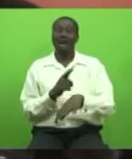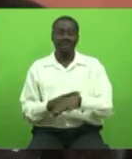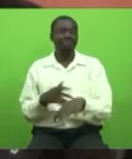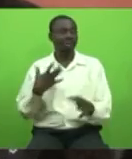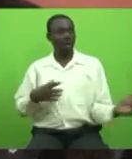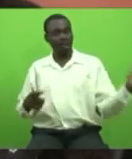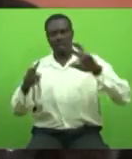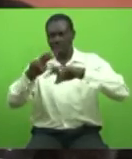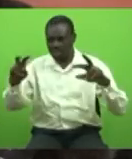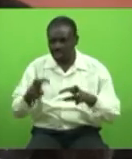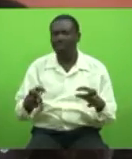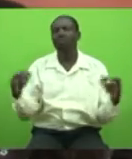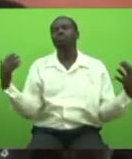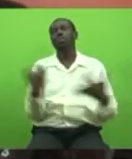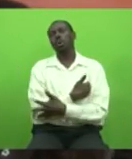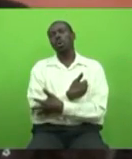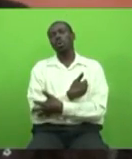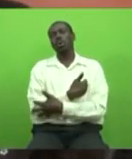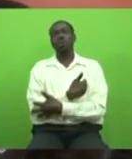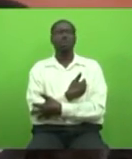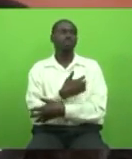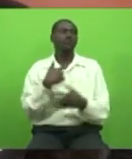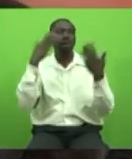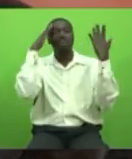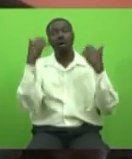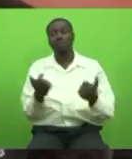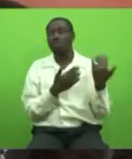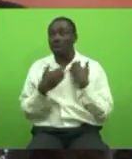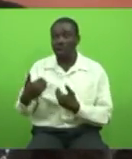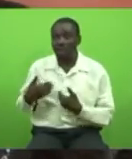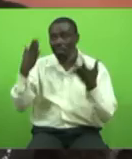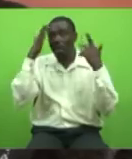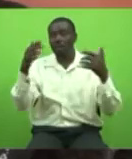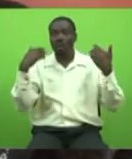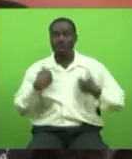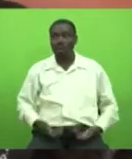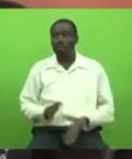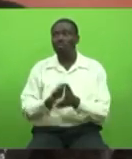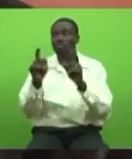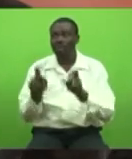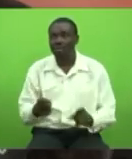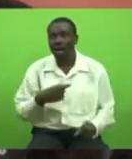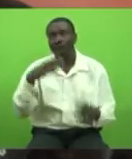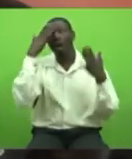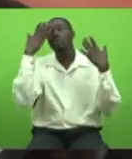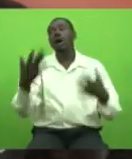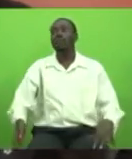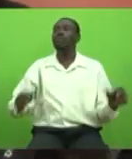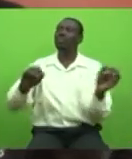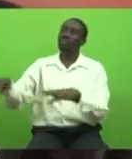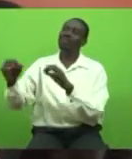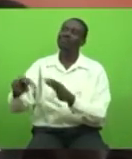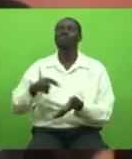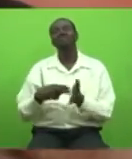showered. I don't even have the clothes. Many will tell you we disposed the clothes. You know, after the act,